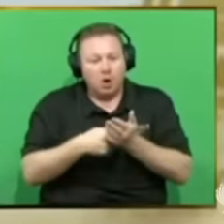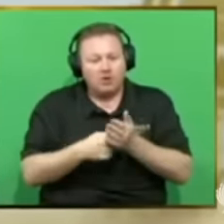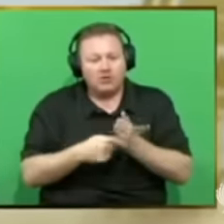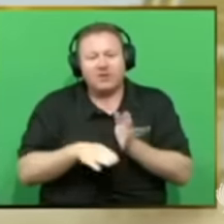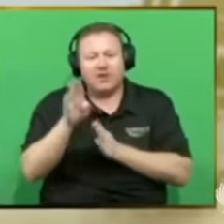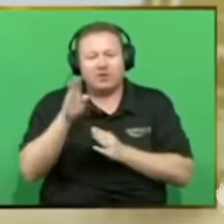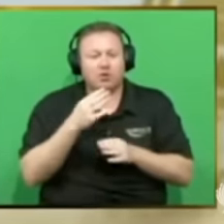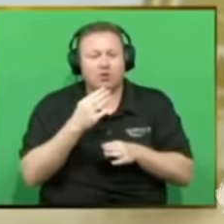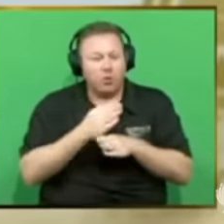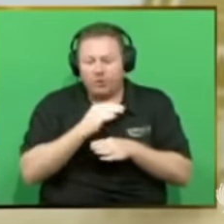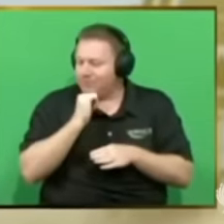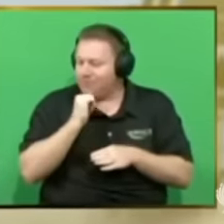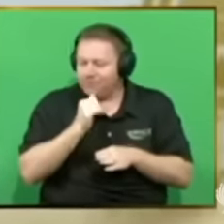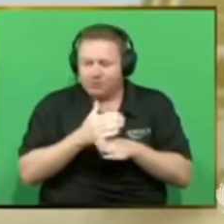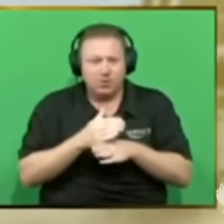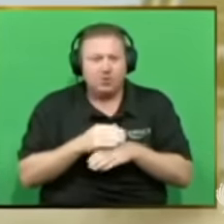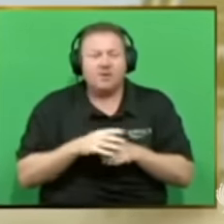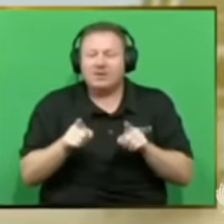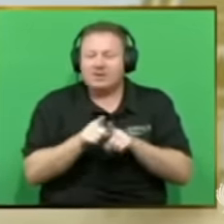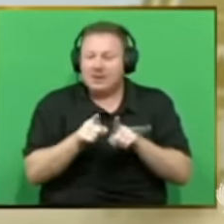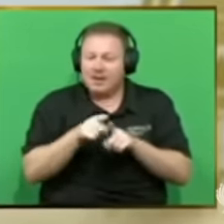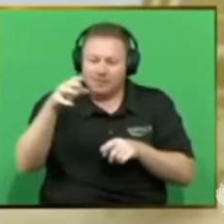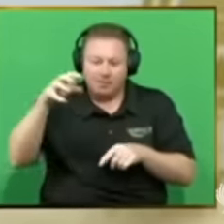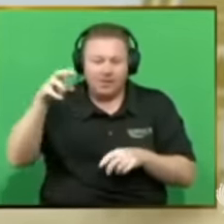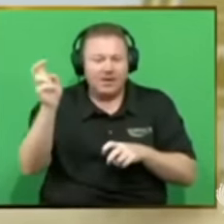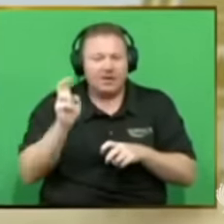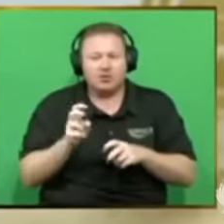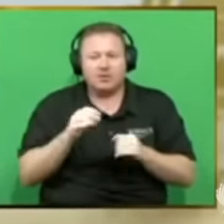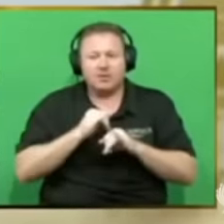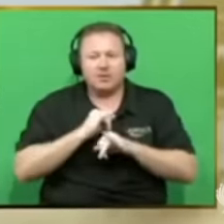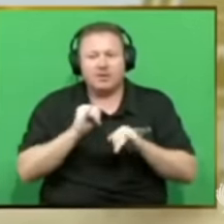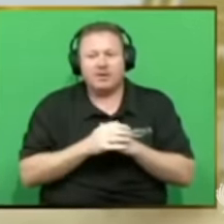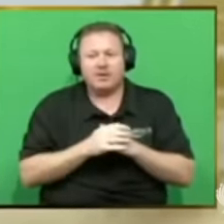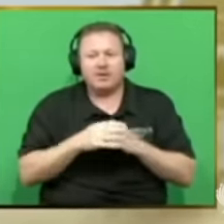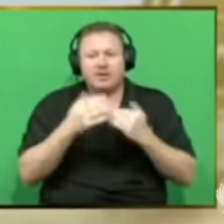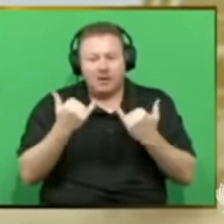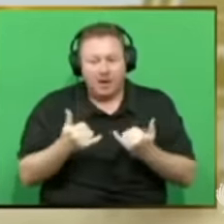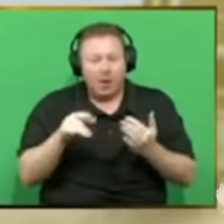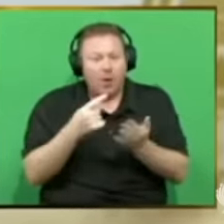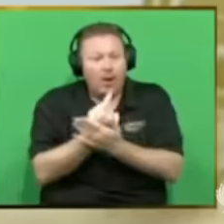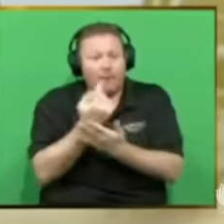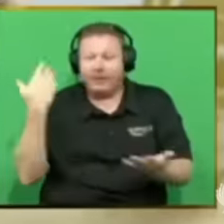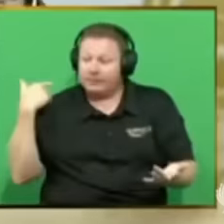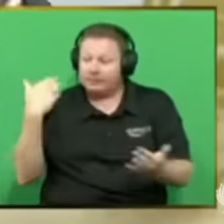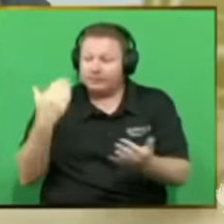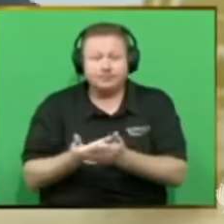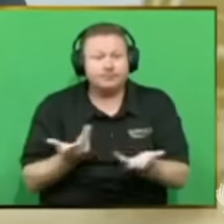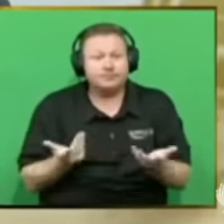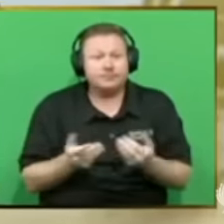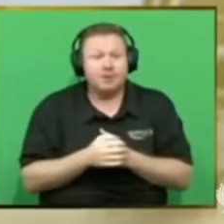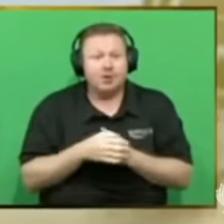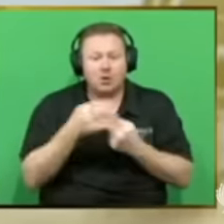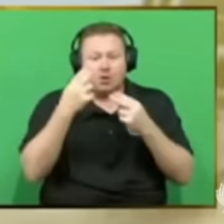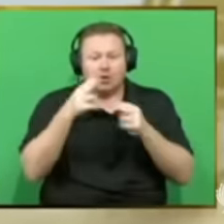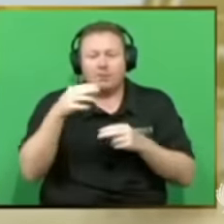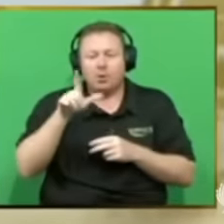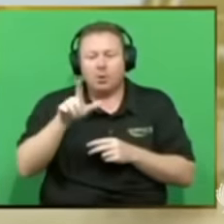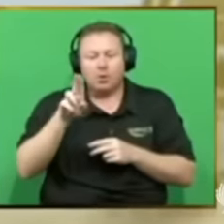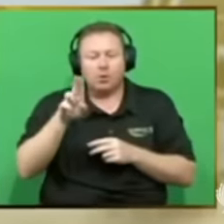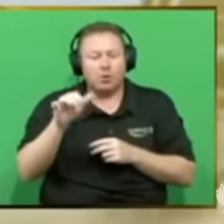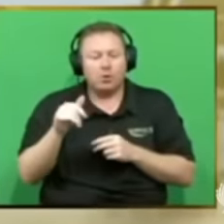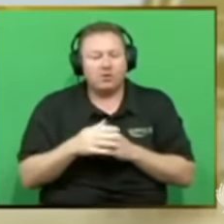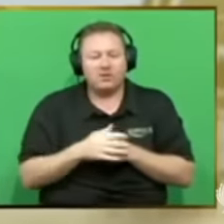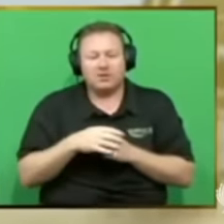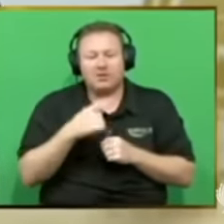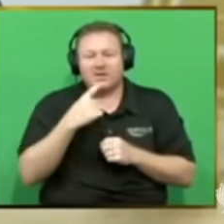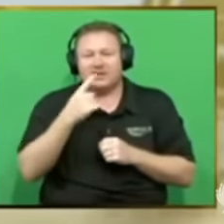as well as serious shortages of electricity. All of this has come to pass. And then the Honourable Lucas has the gall to stand